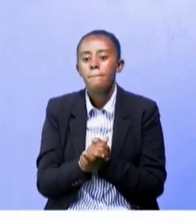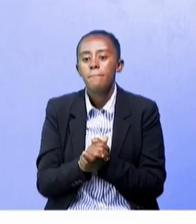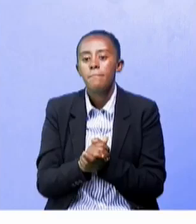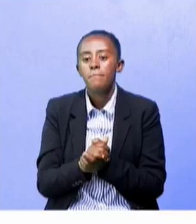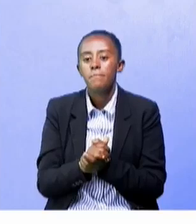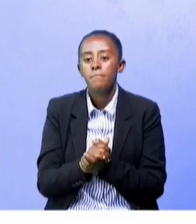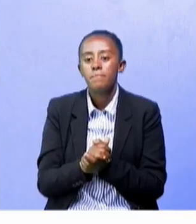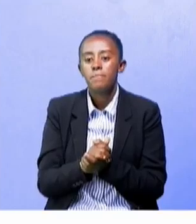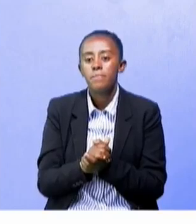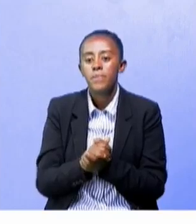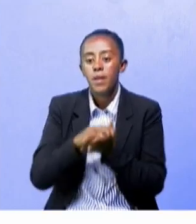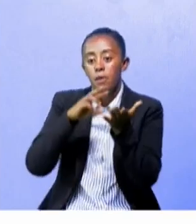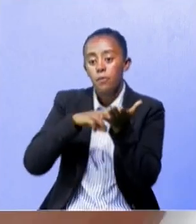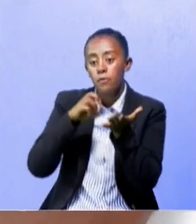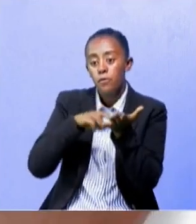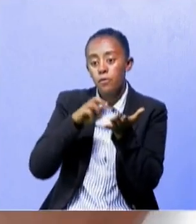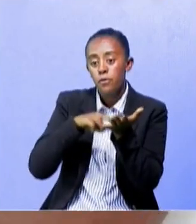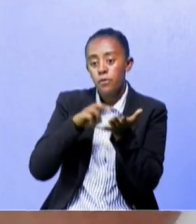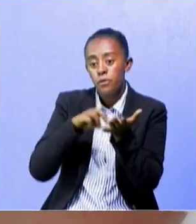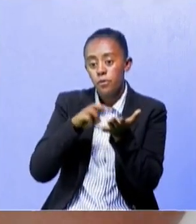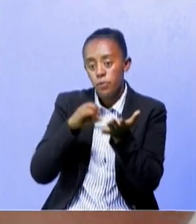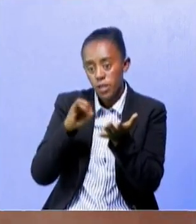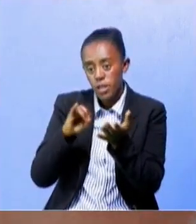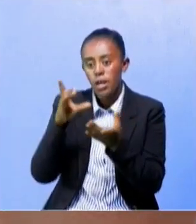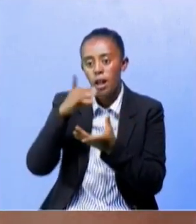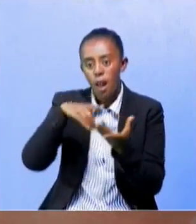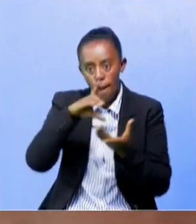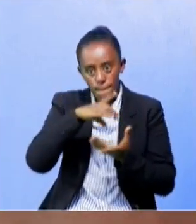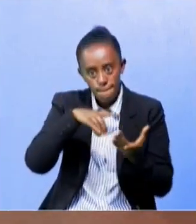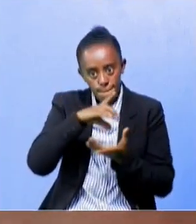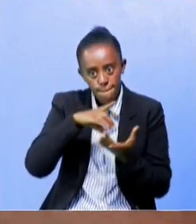It's maybe reading club, right?